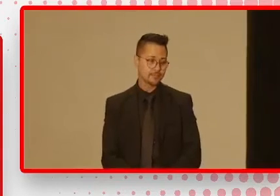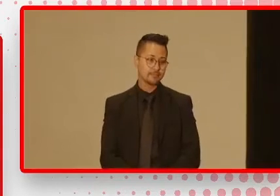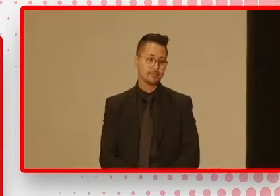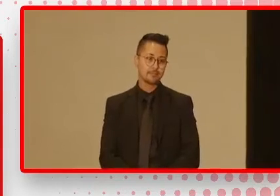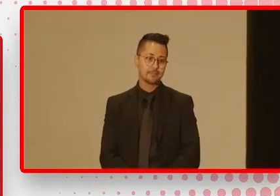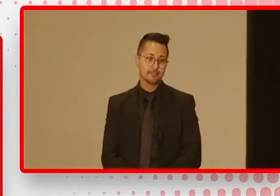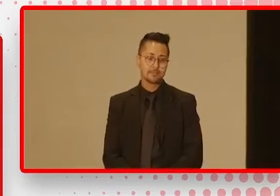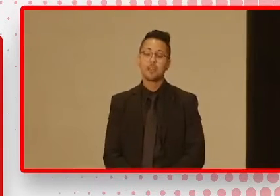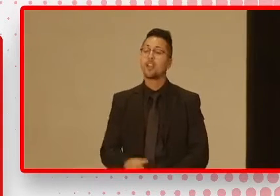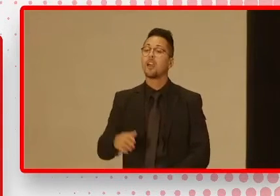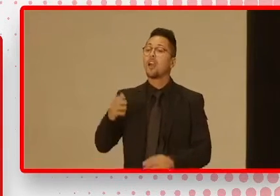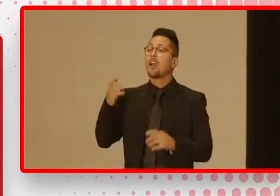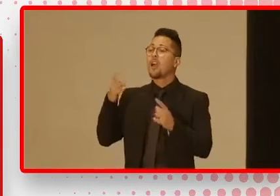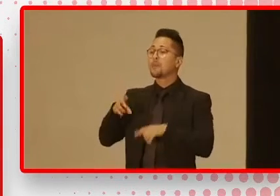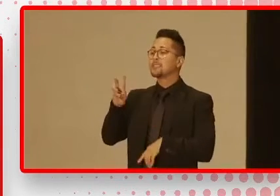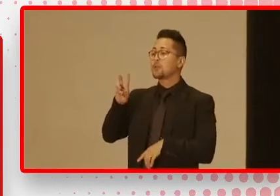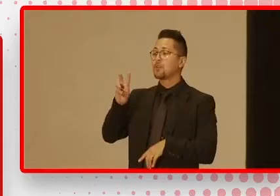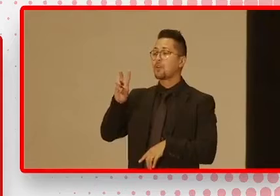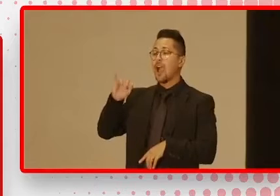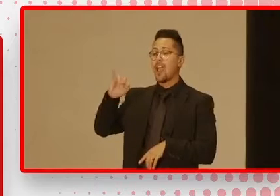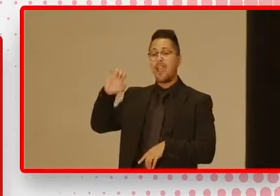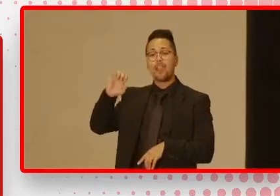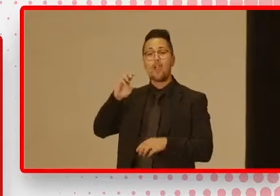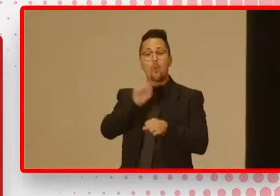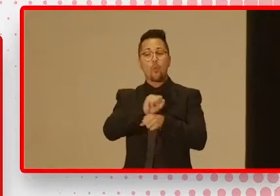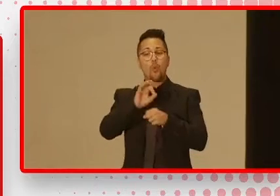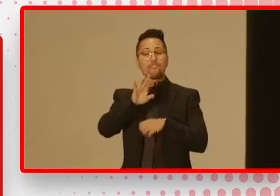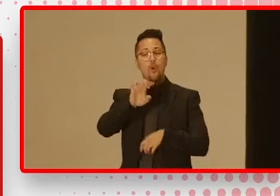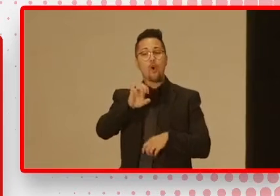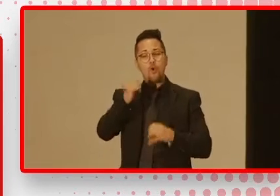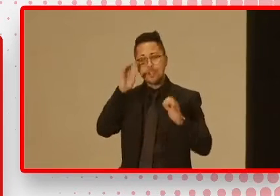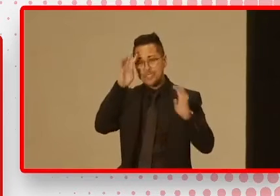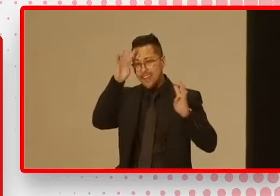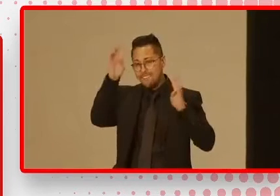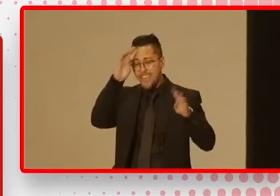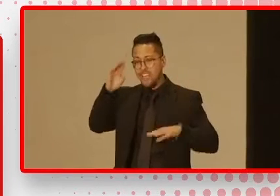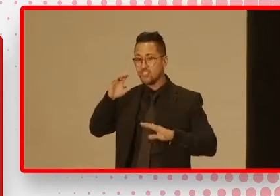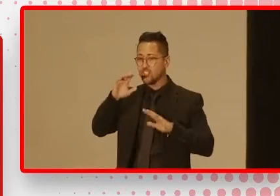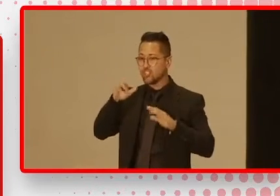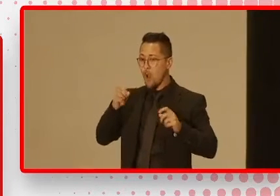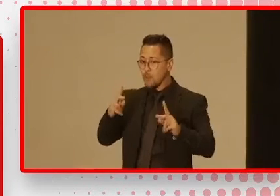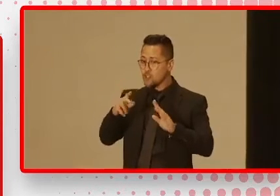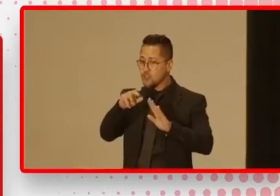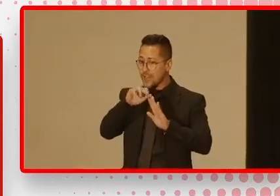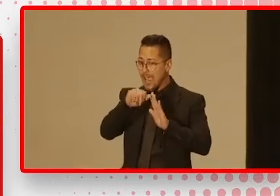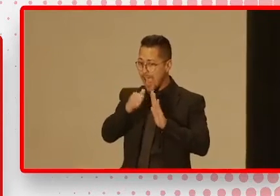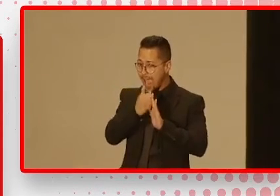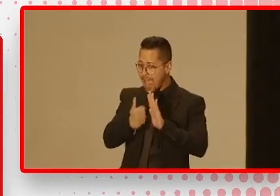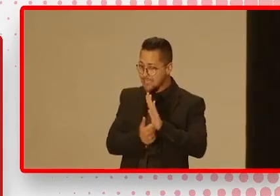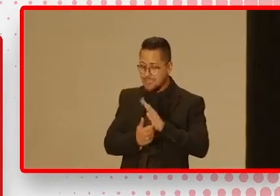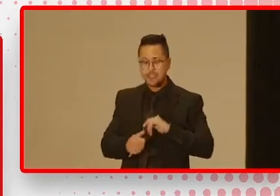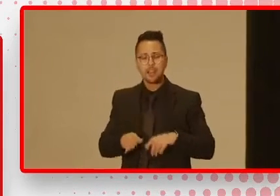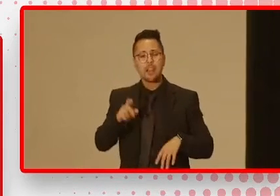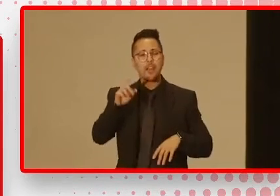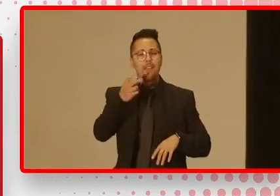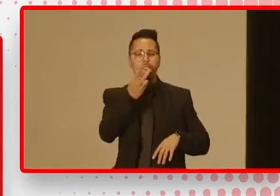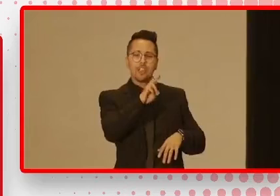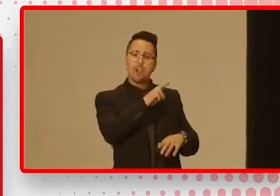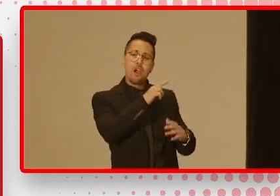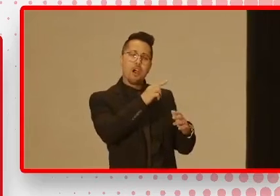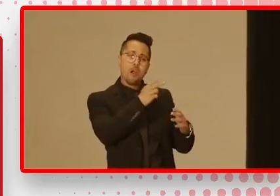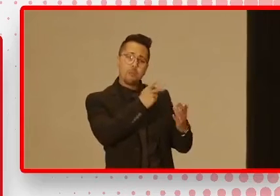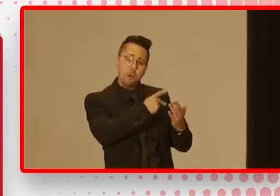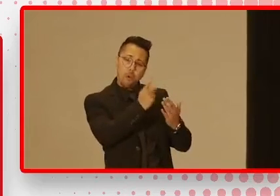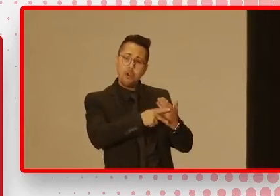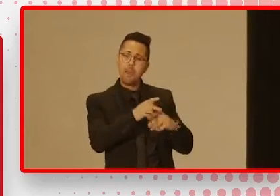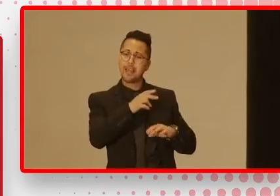So when WIOA, the Workforce Innovation Opportunity Act, passed in 2014, the Vocational Rehabilitation Program is